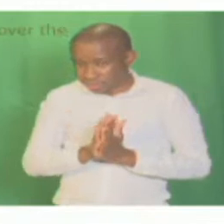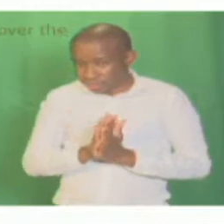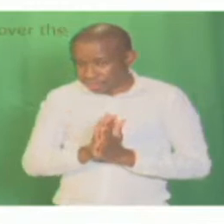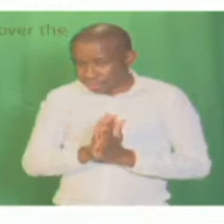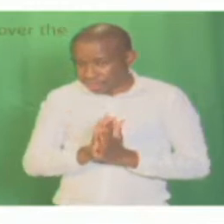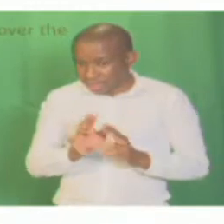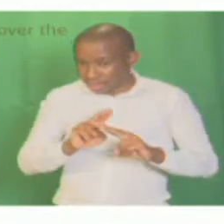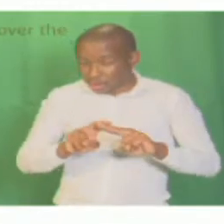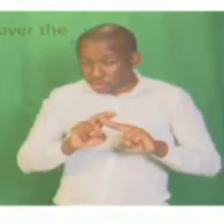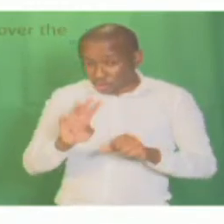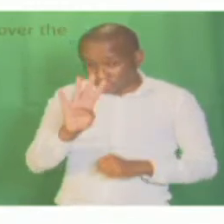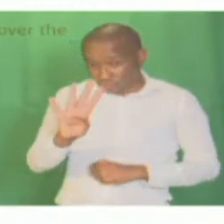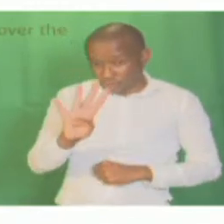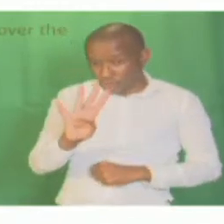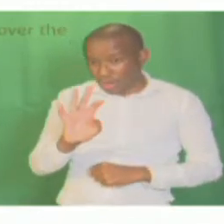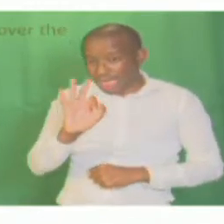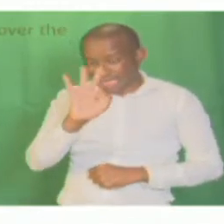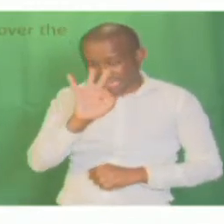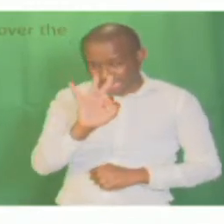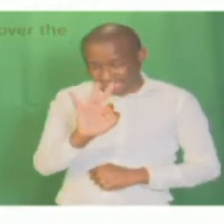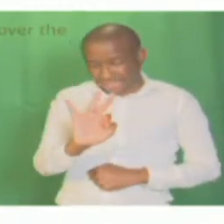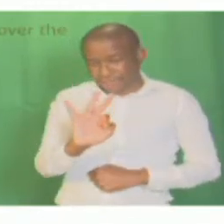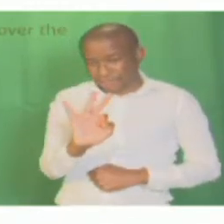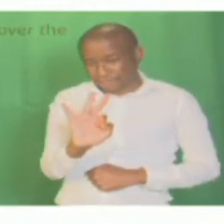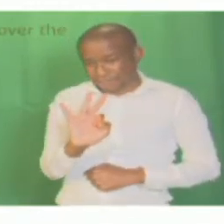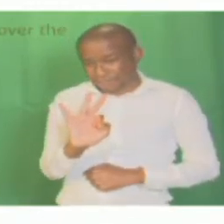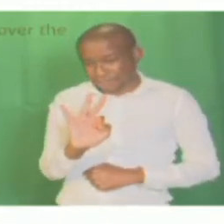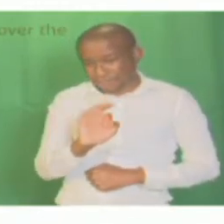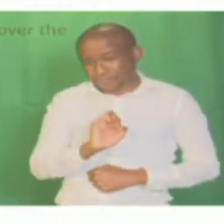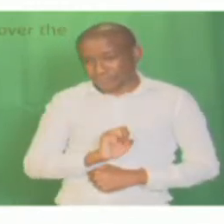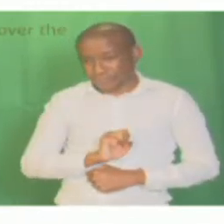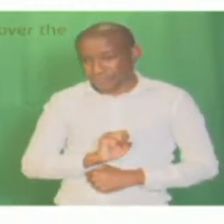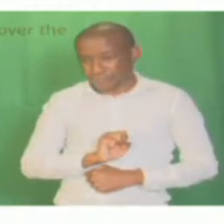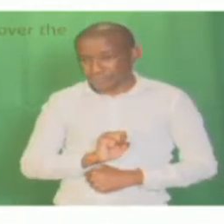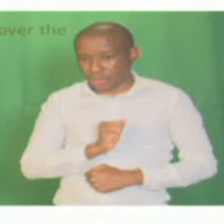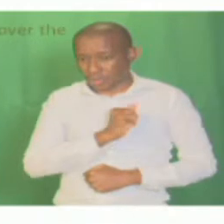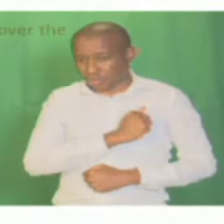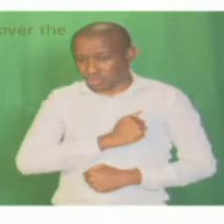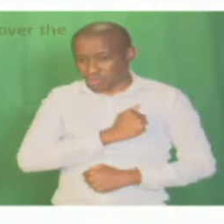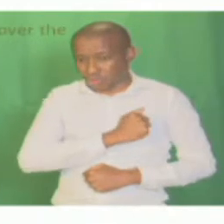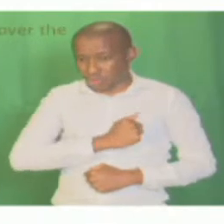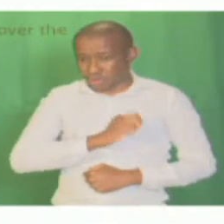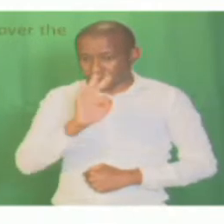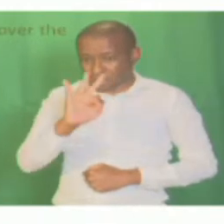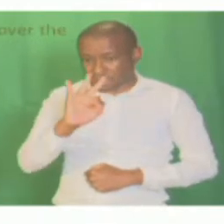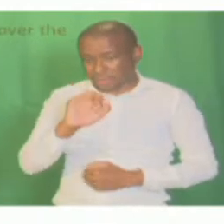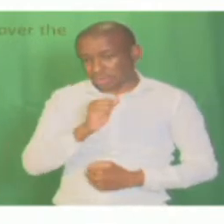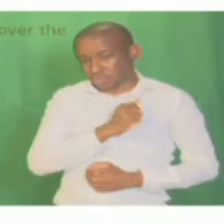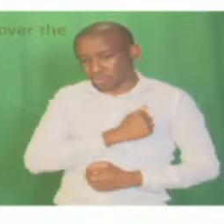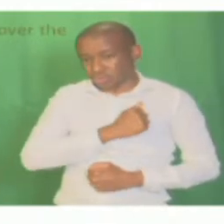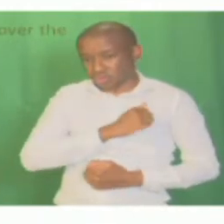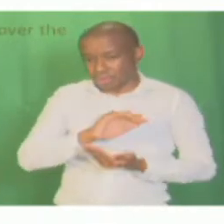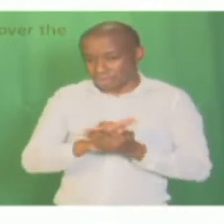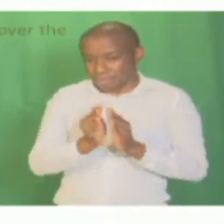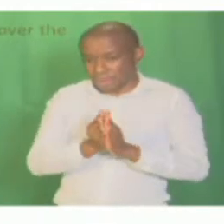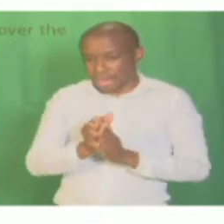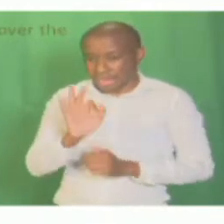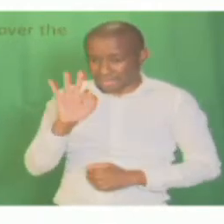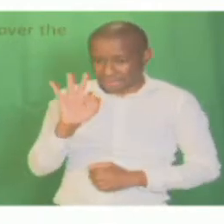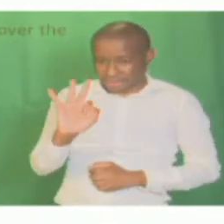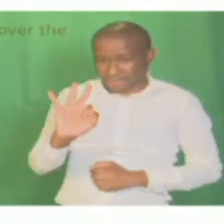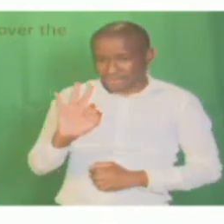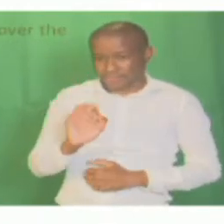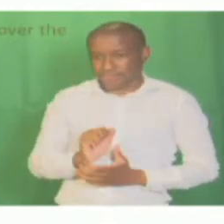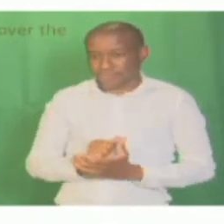it's not supposed to be 4 here. It's supposed to be 3 here. Let us correct it. Sorry about that. Let's correct